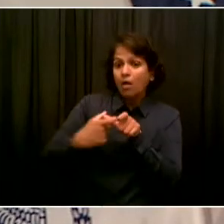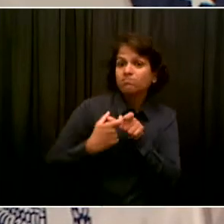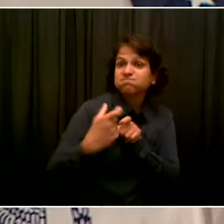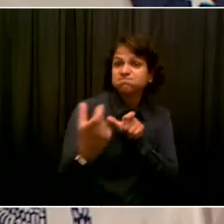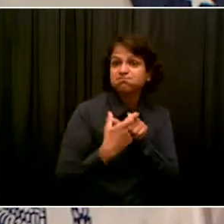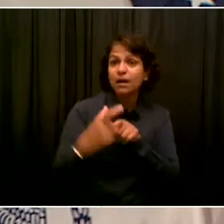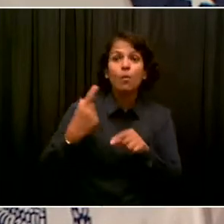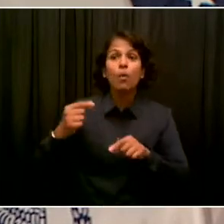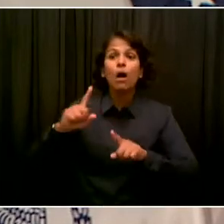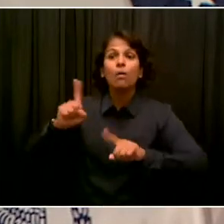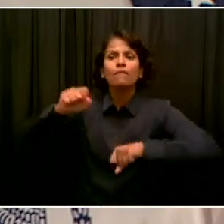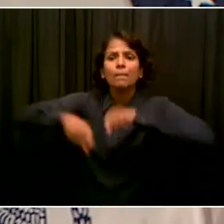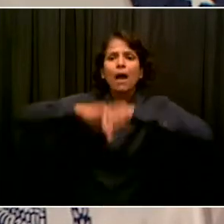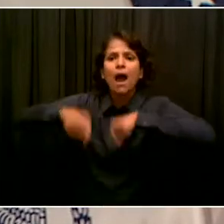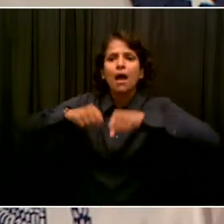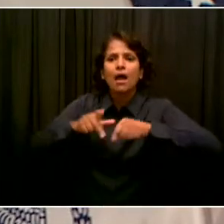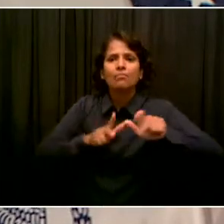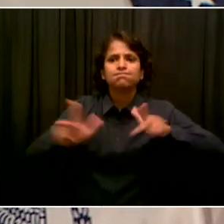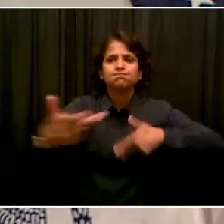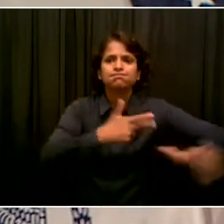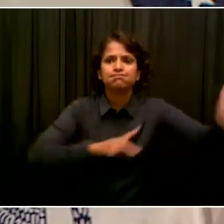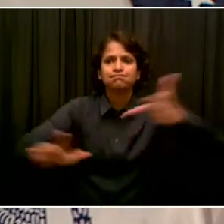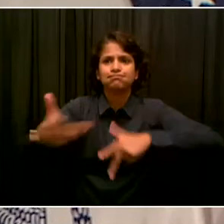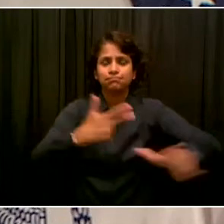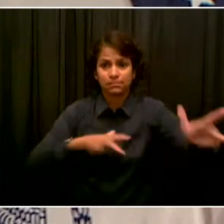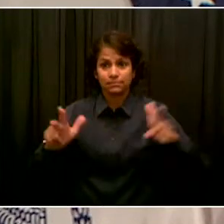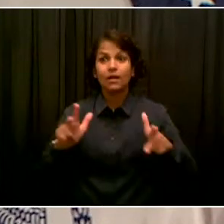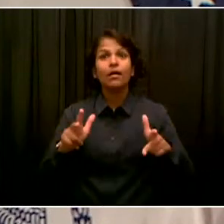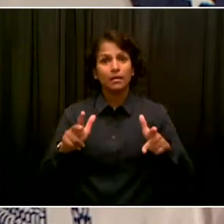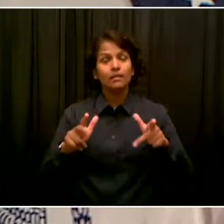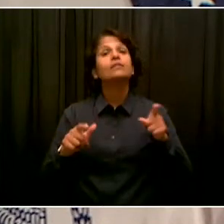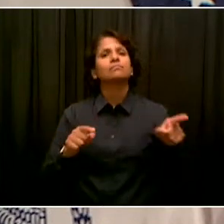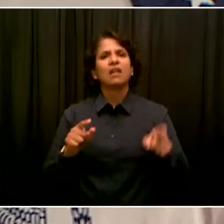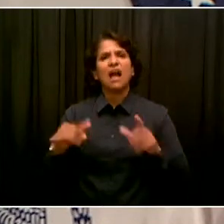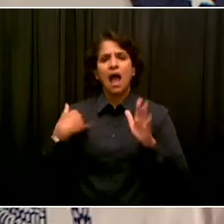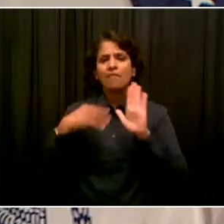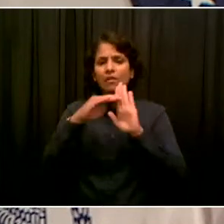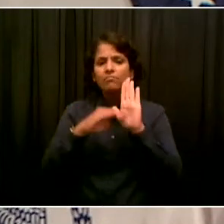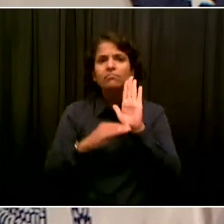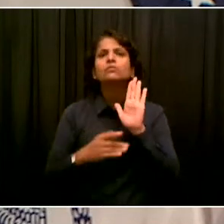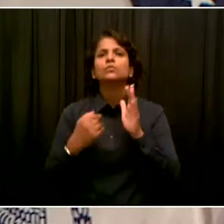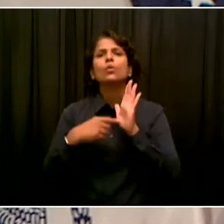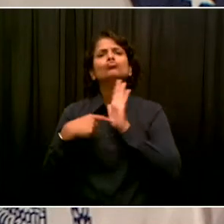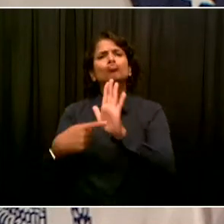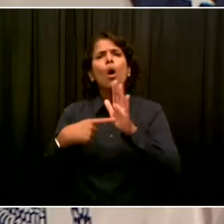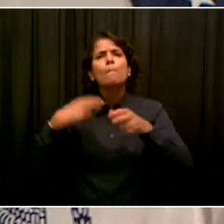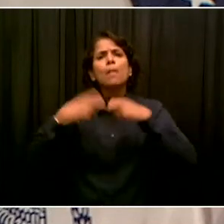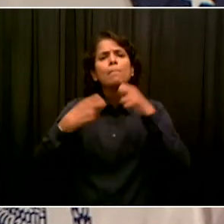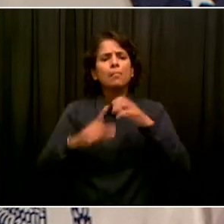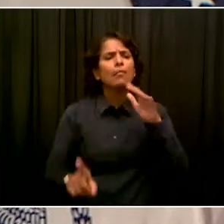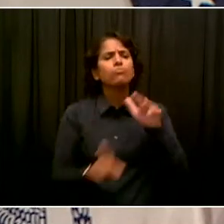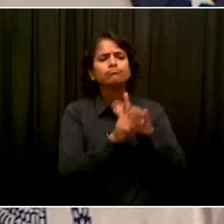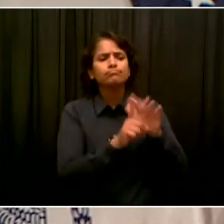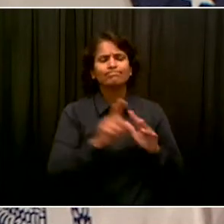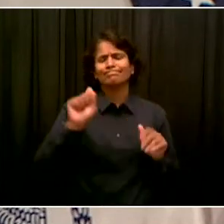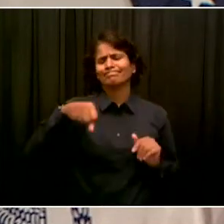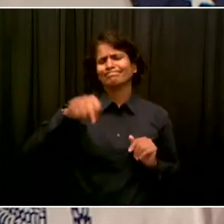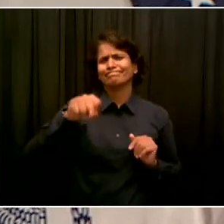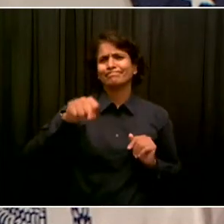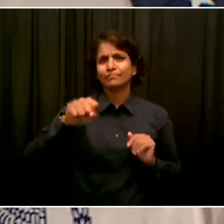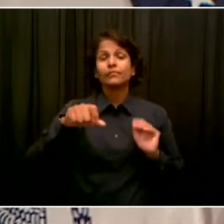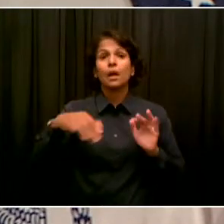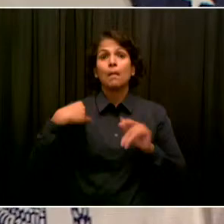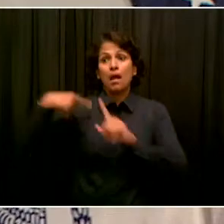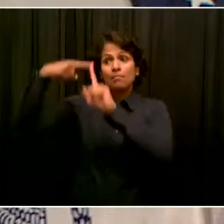that came up with COVID, things we still need to solve, undoubtedly. Like every report, you're going to find some things that we feel